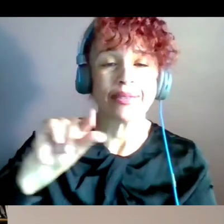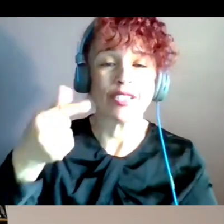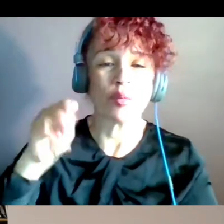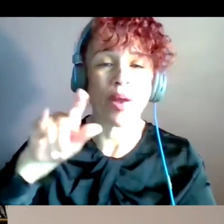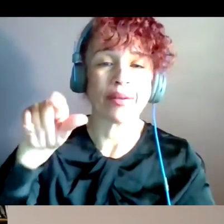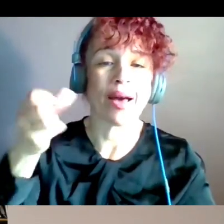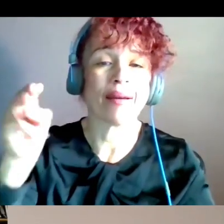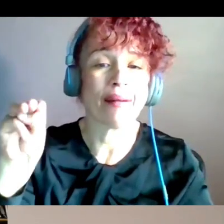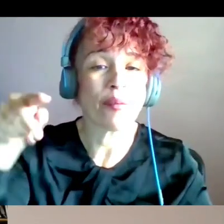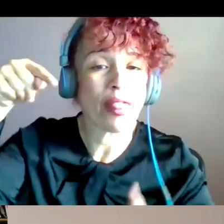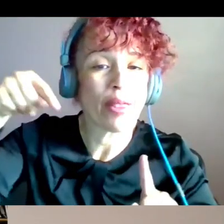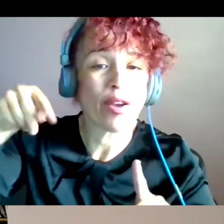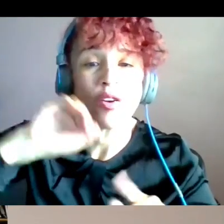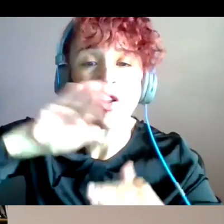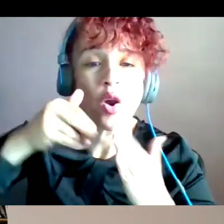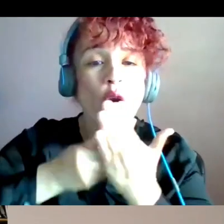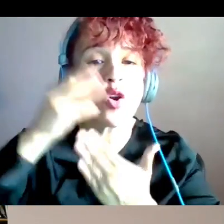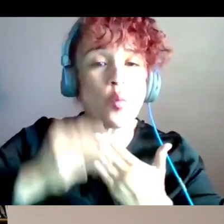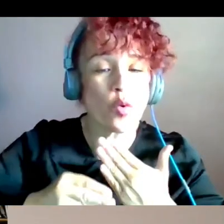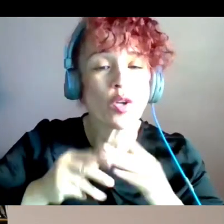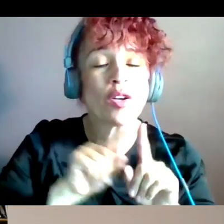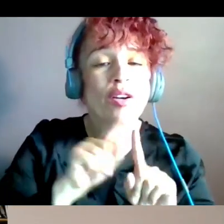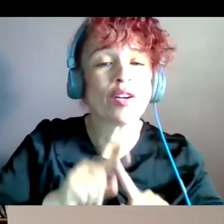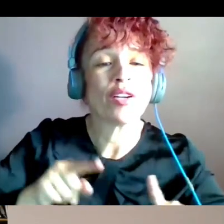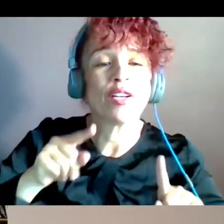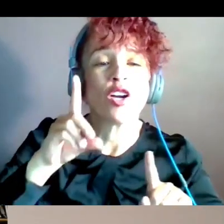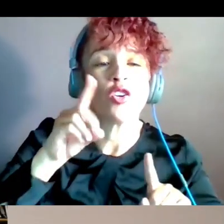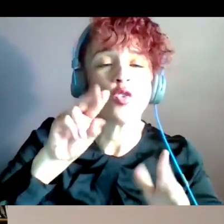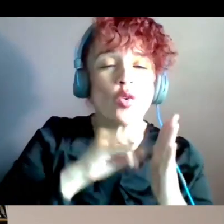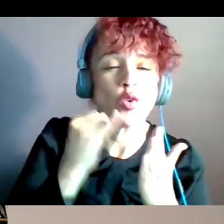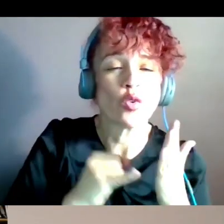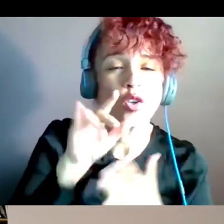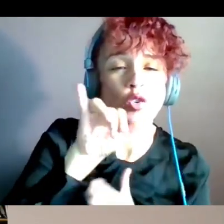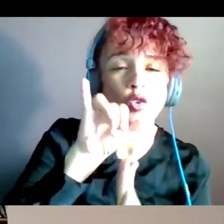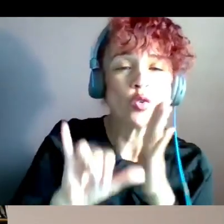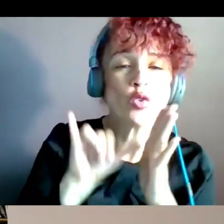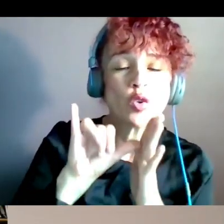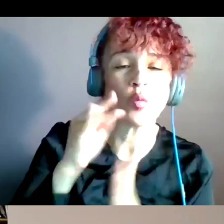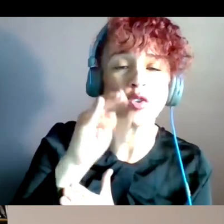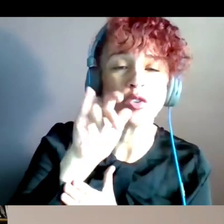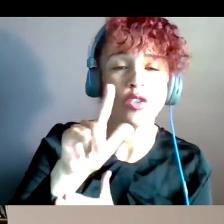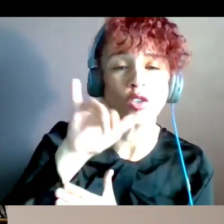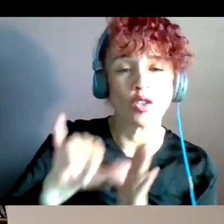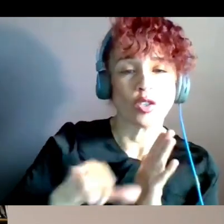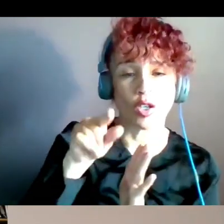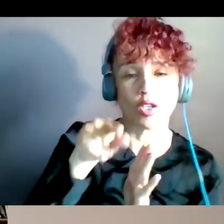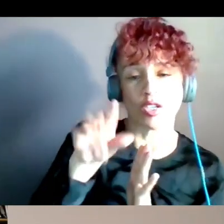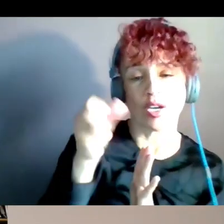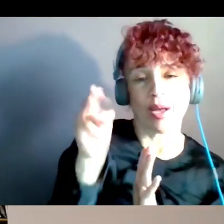drakearts@gmail.com. This and all our programs are archived on the Drake Arts YouTube channel. That's